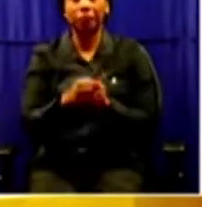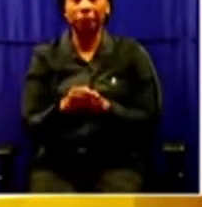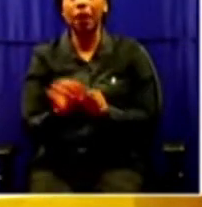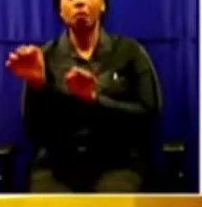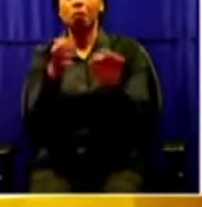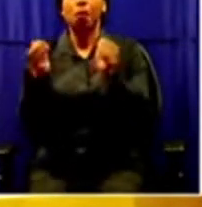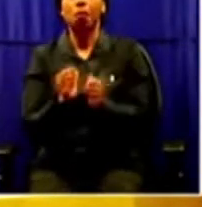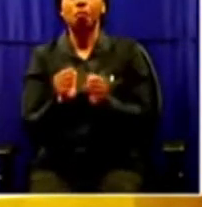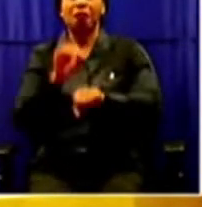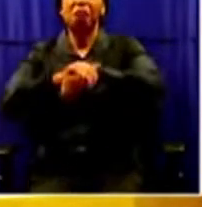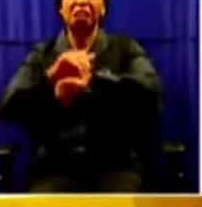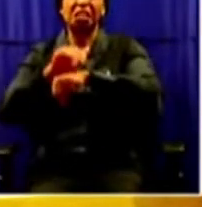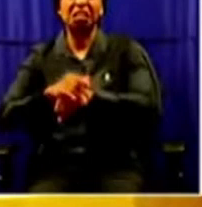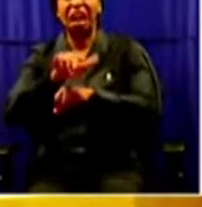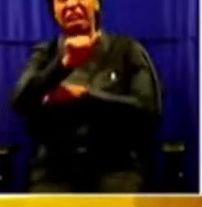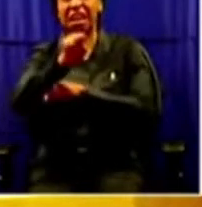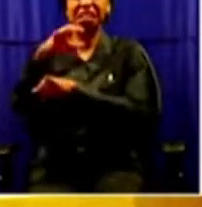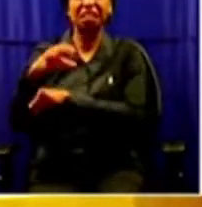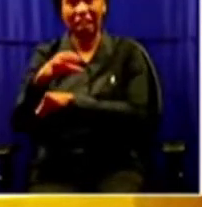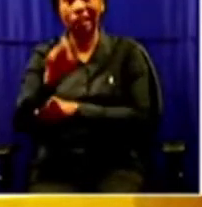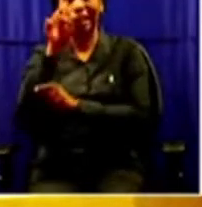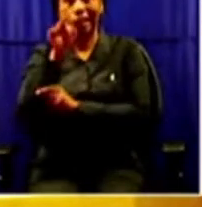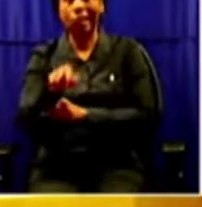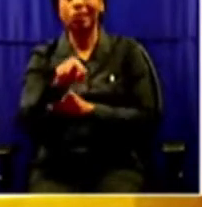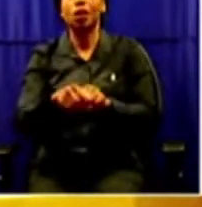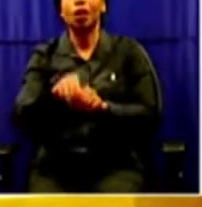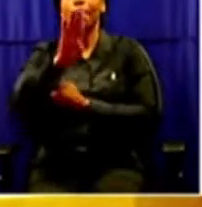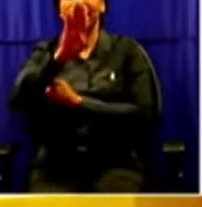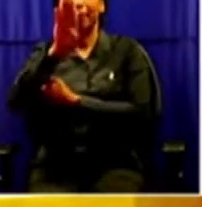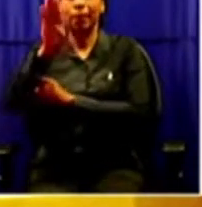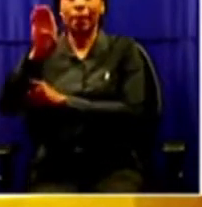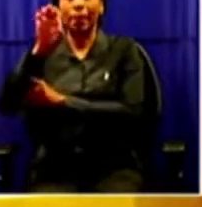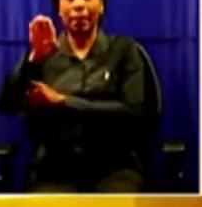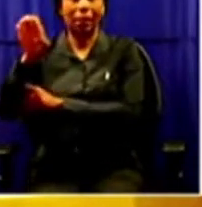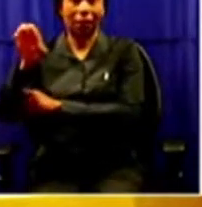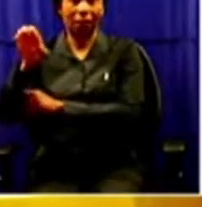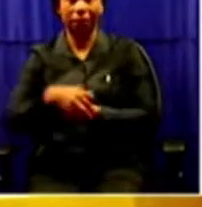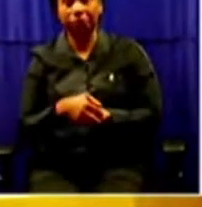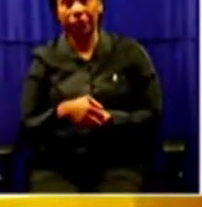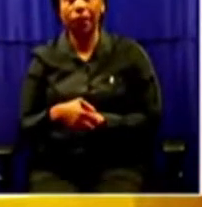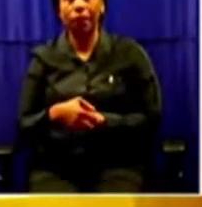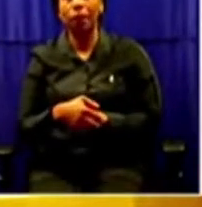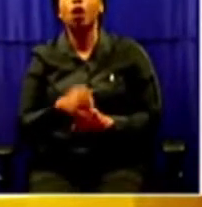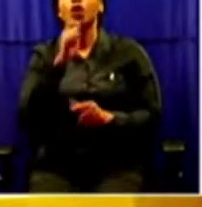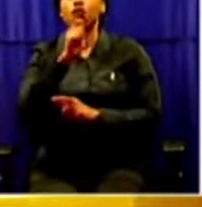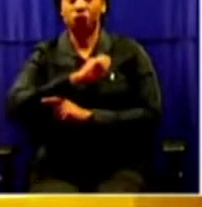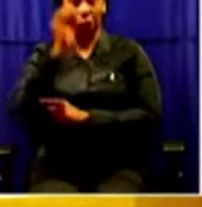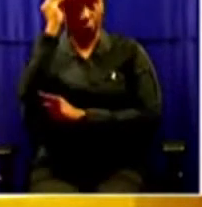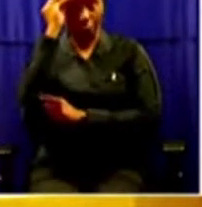and BBBEE masking as broad-based empowerment. In truth, and you would know